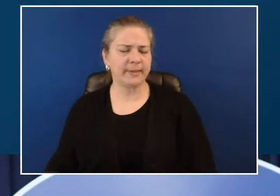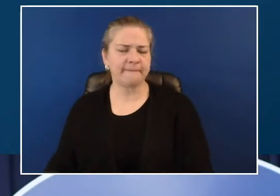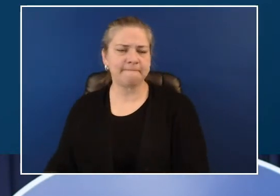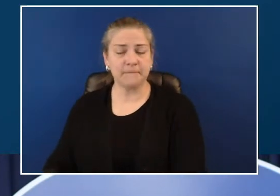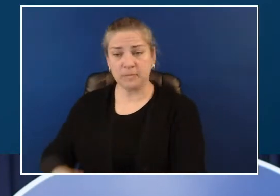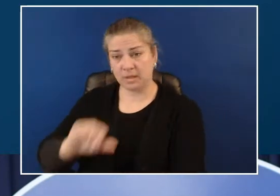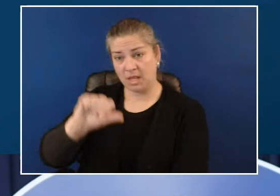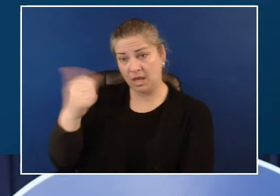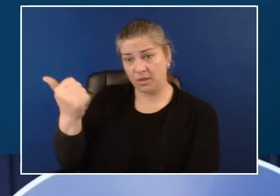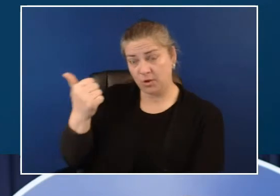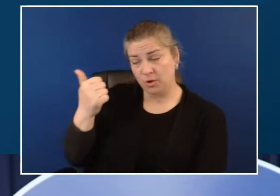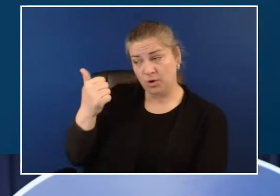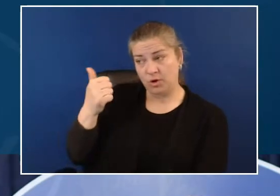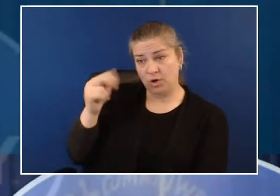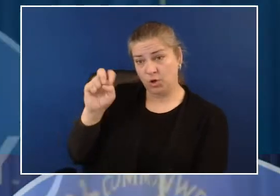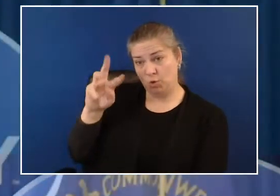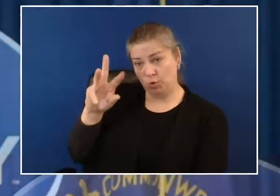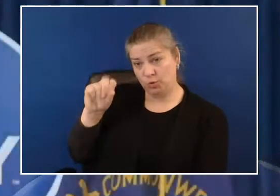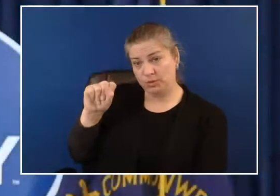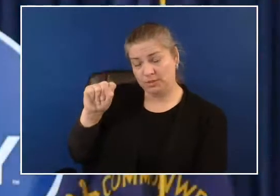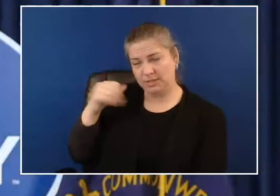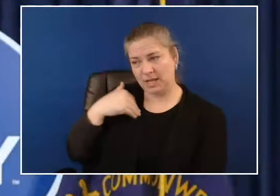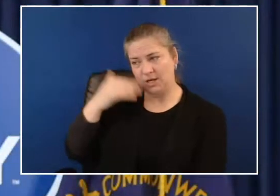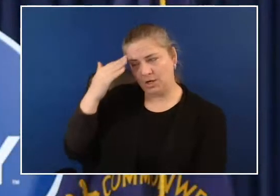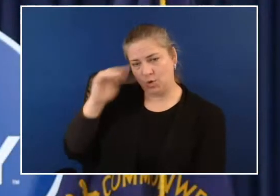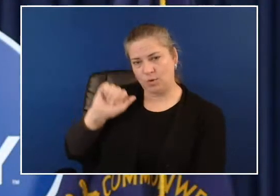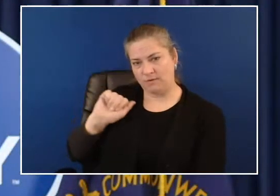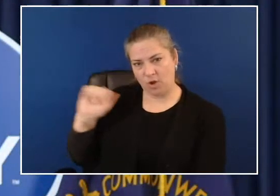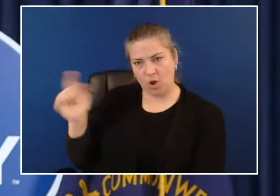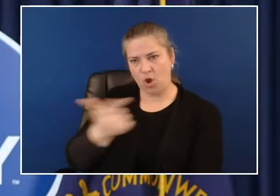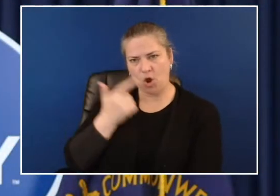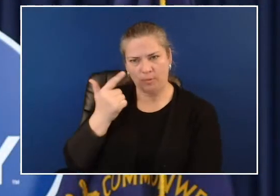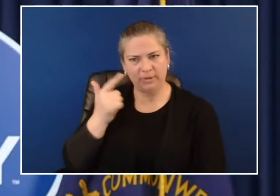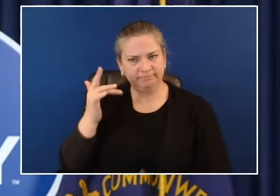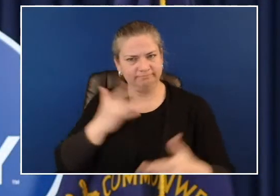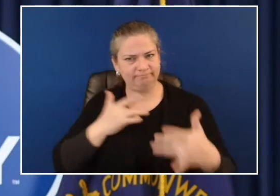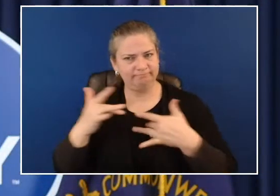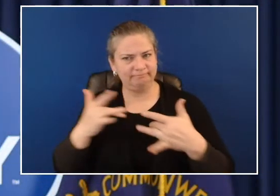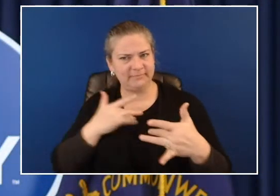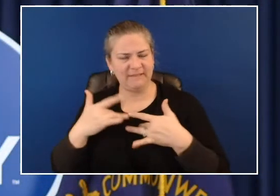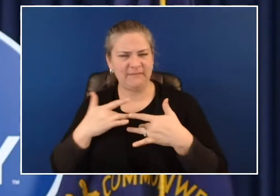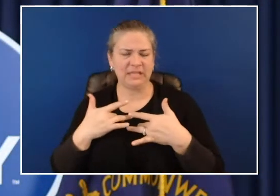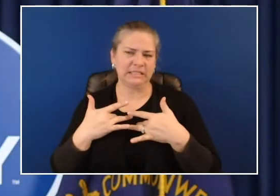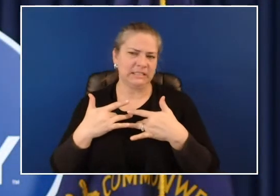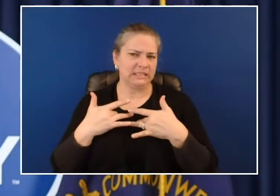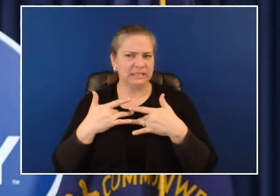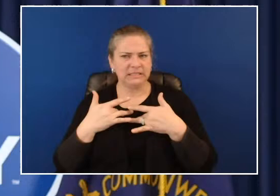international side that I know we've all been worried about, as unsettling um,